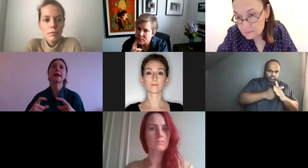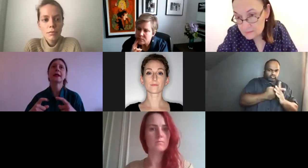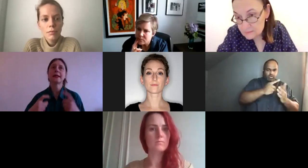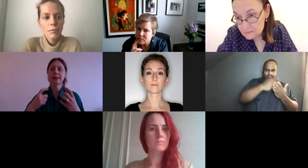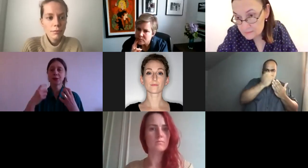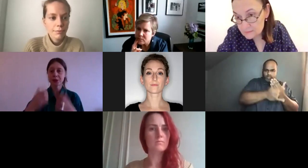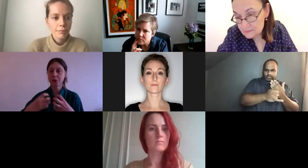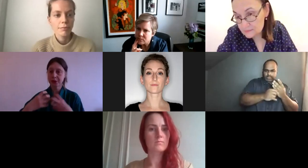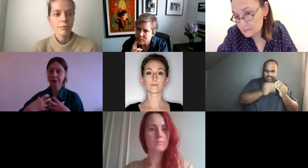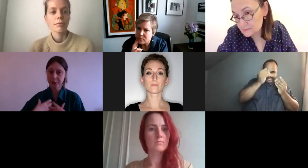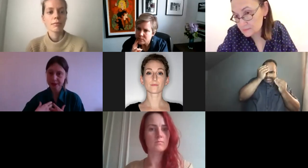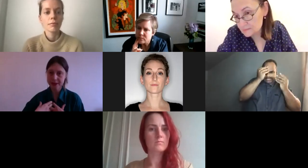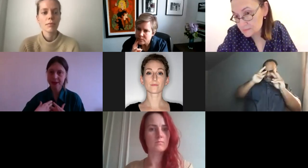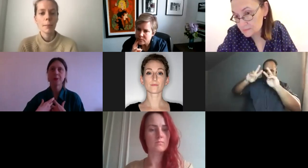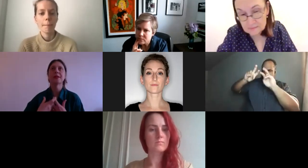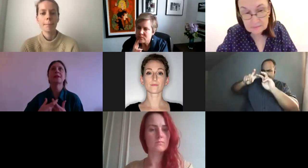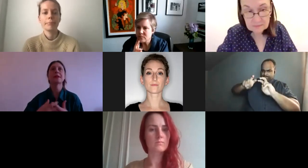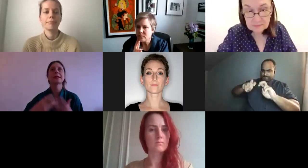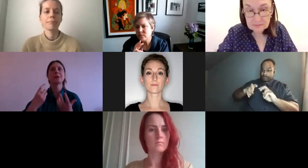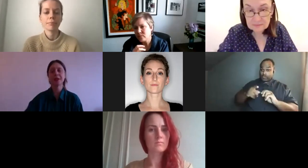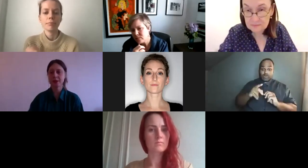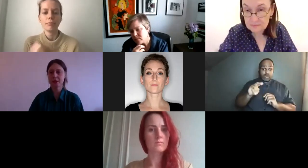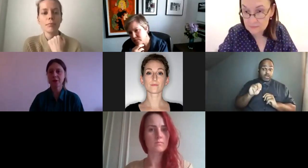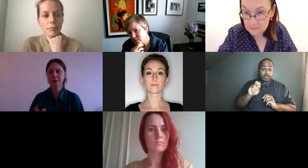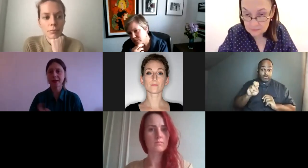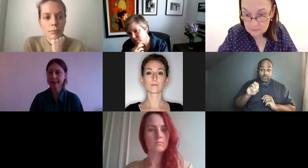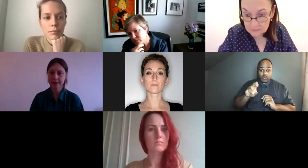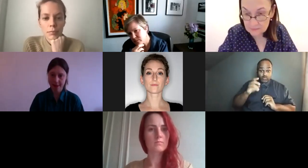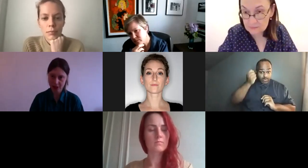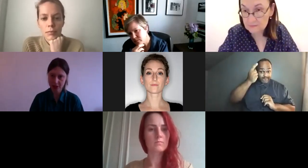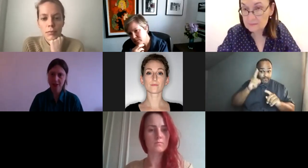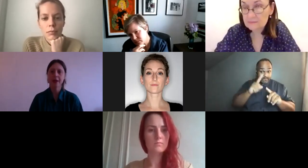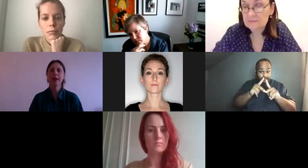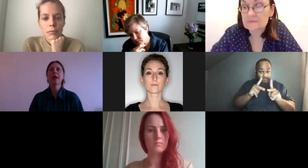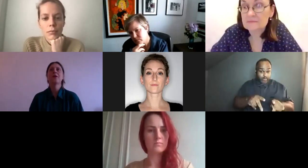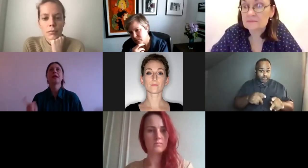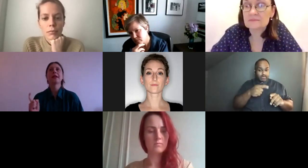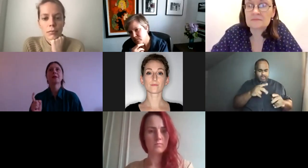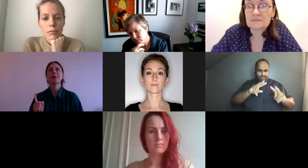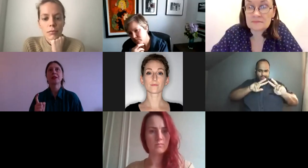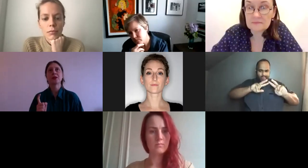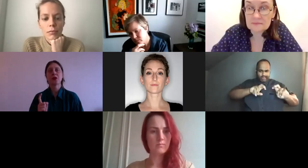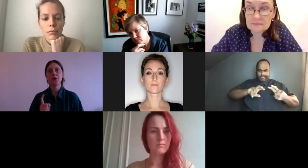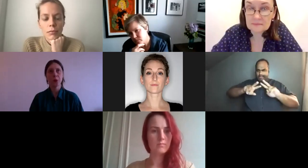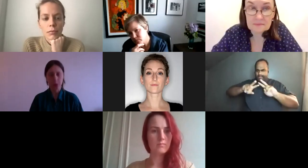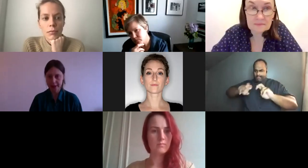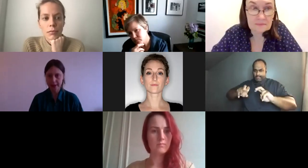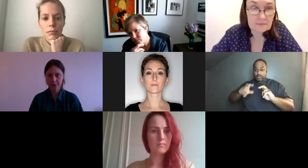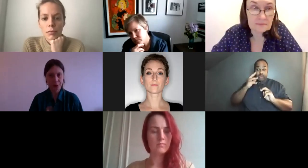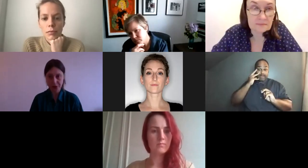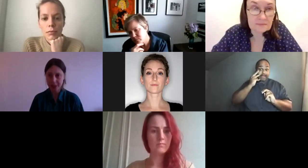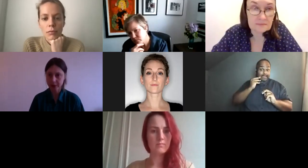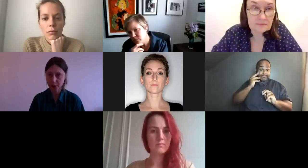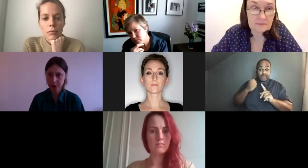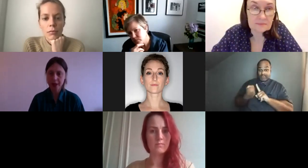And as a neurodivergent person with this experience of marginalization, with the experience of bullying